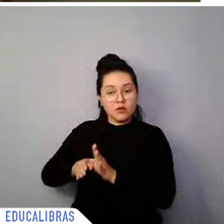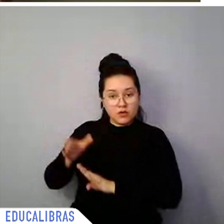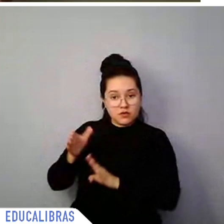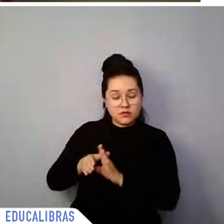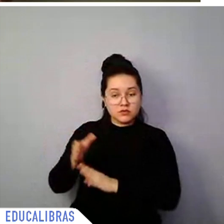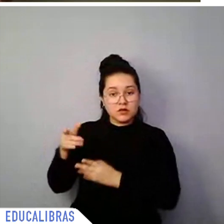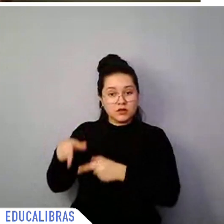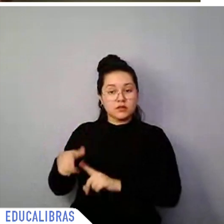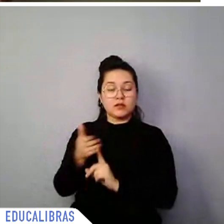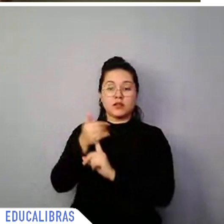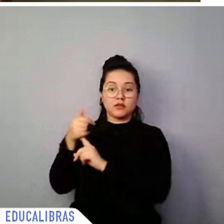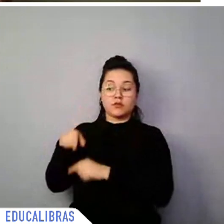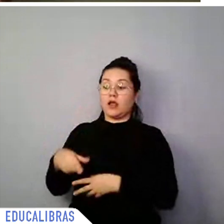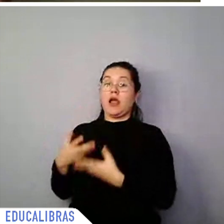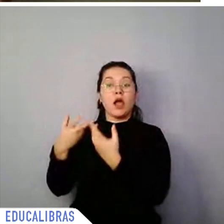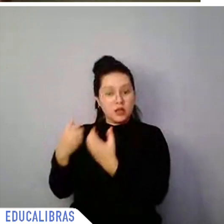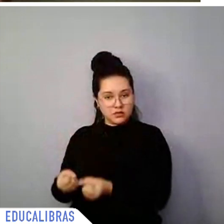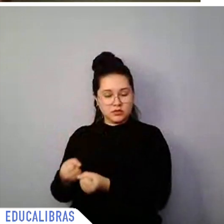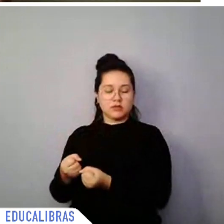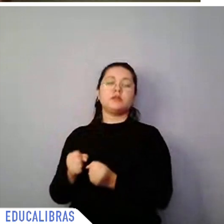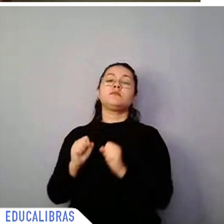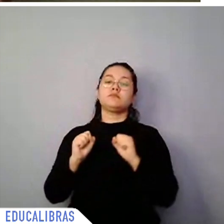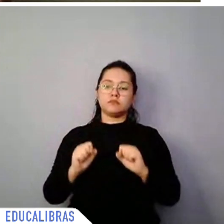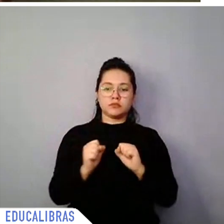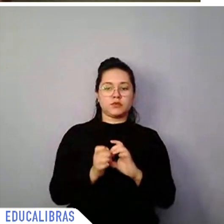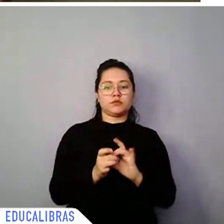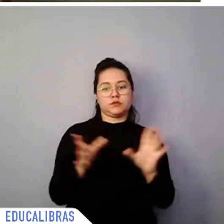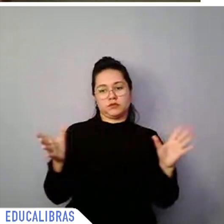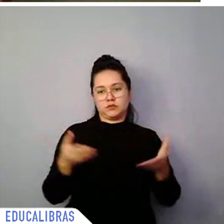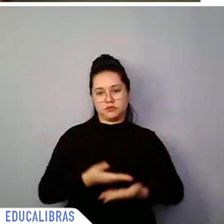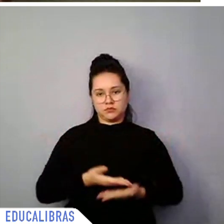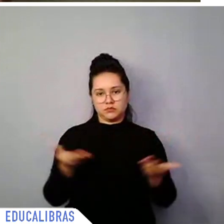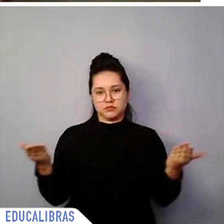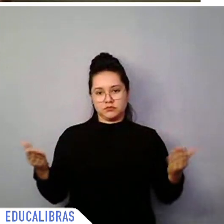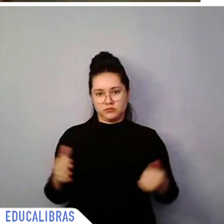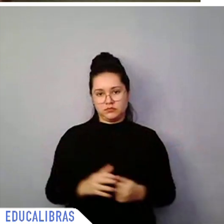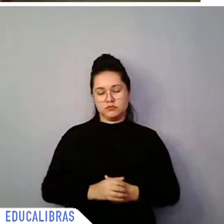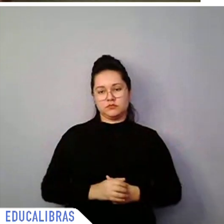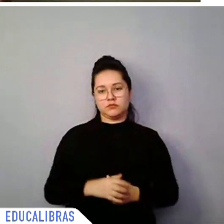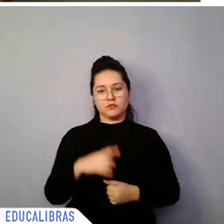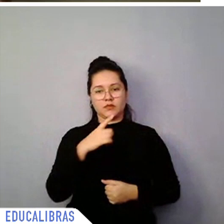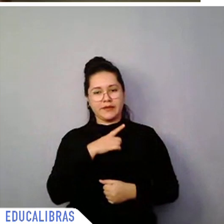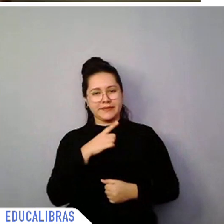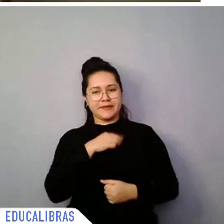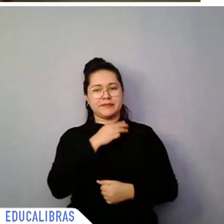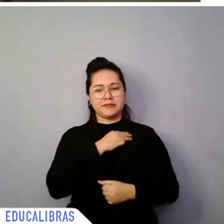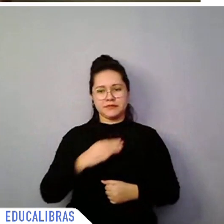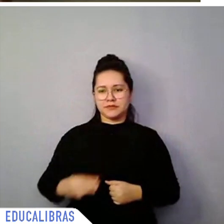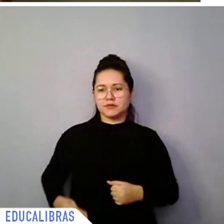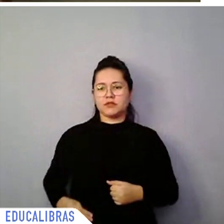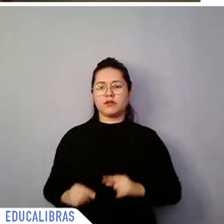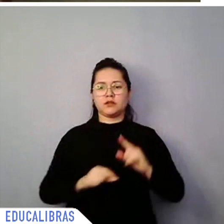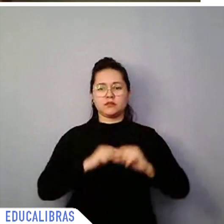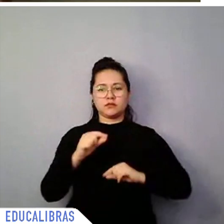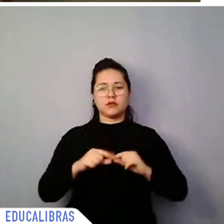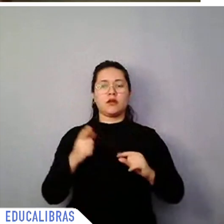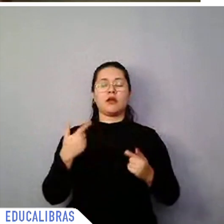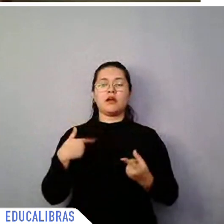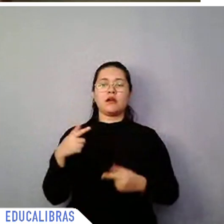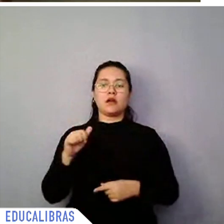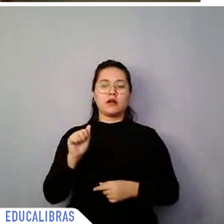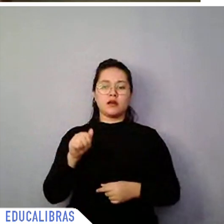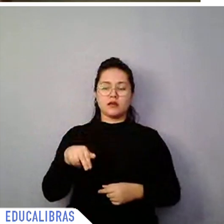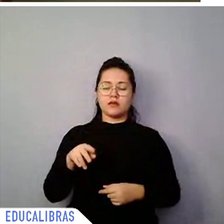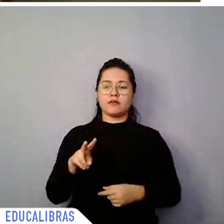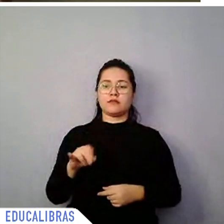this National Commission of Technology has approved. We have doctors who are specialized, the visa is